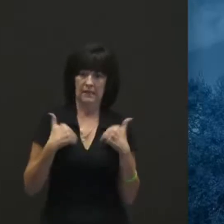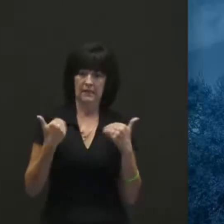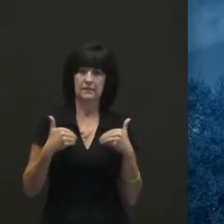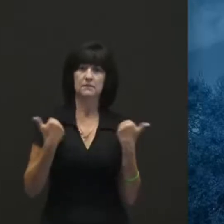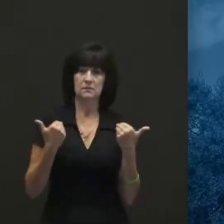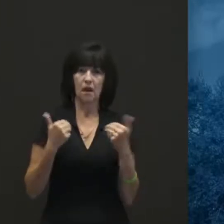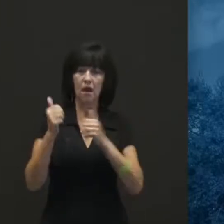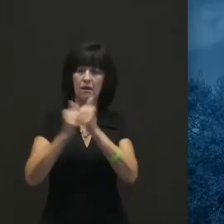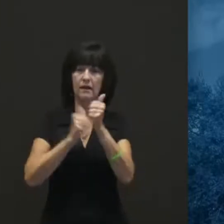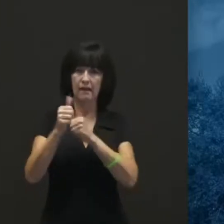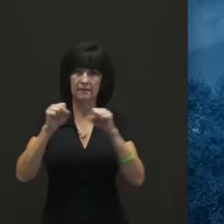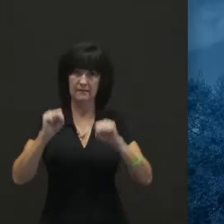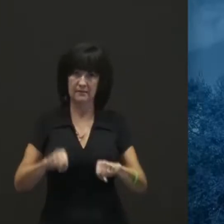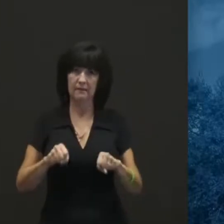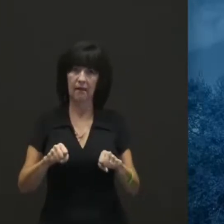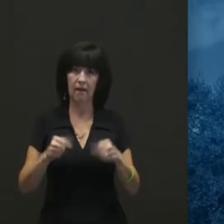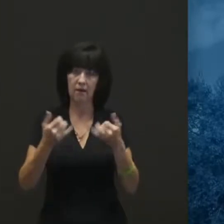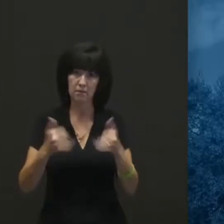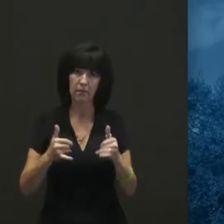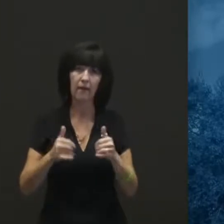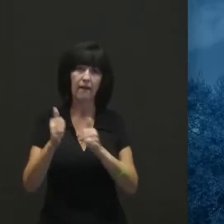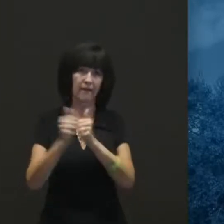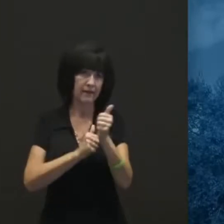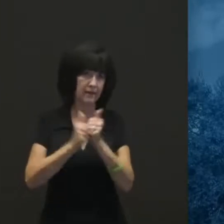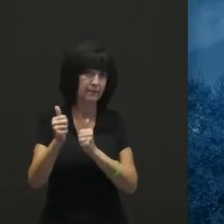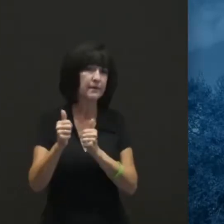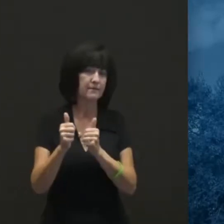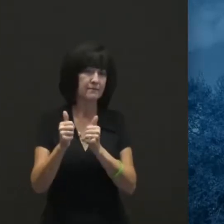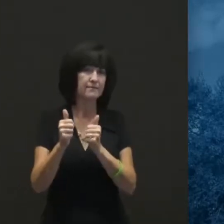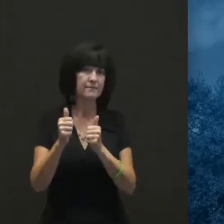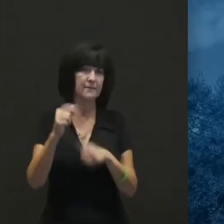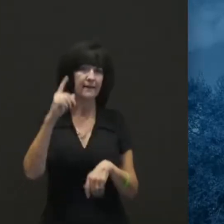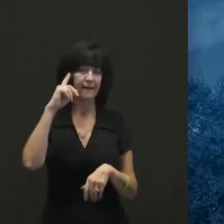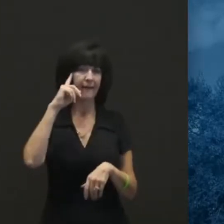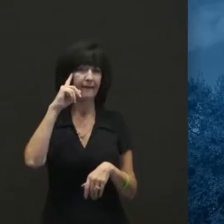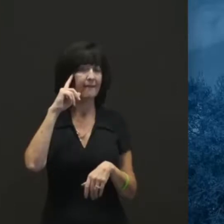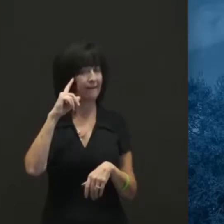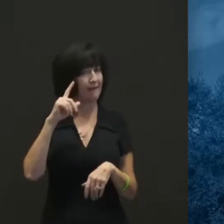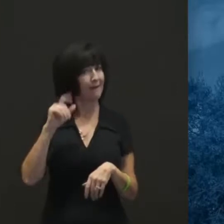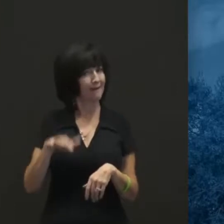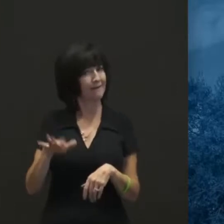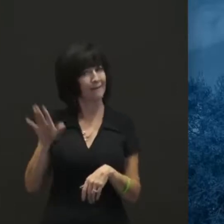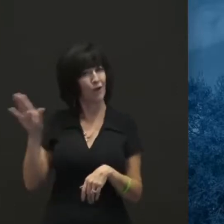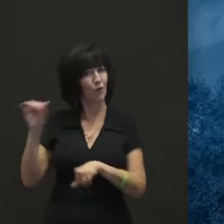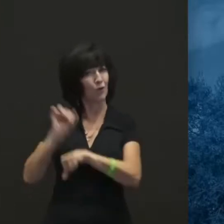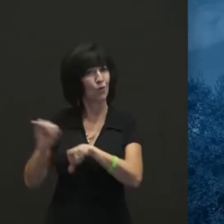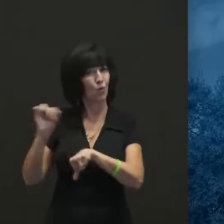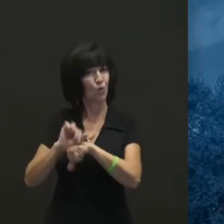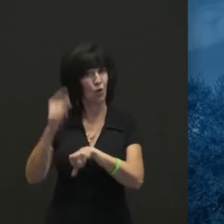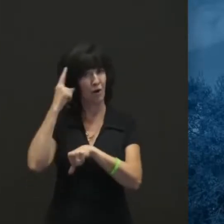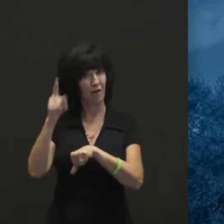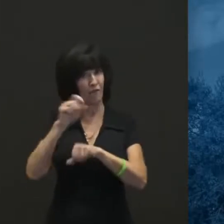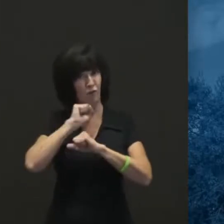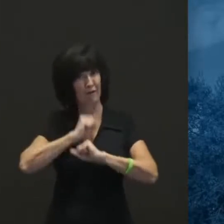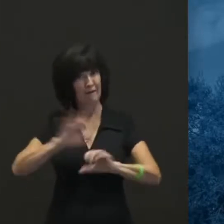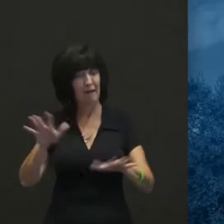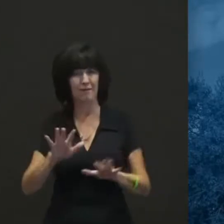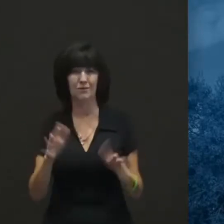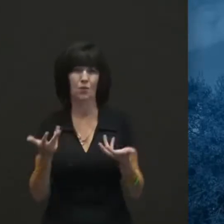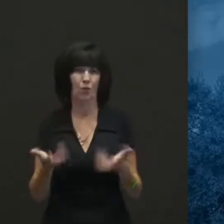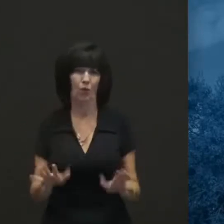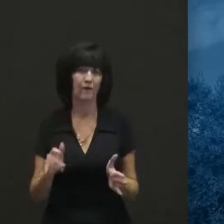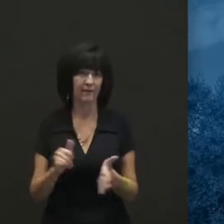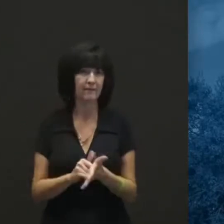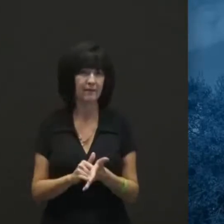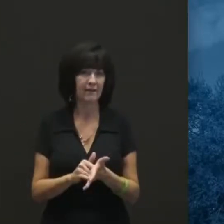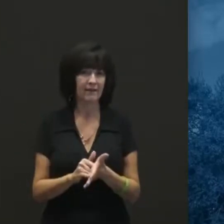again. And, and that's, I think, a big accomplishment. And,